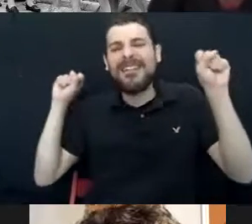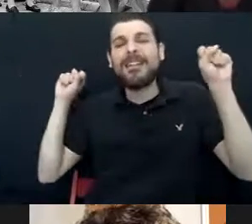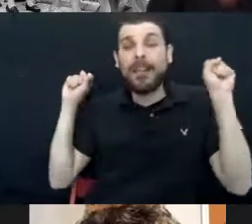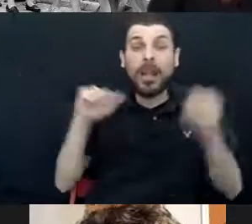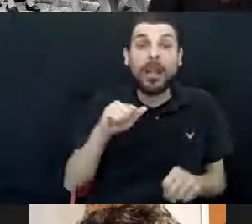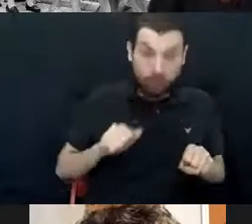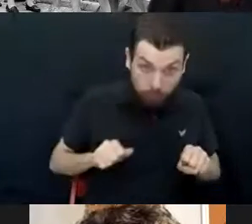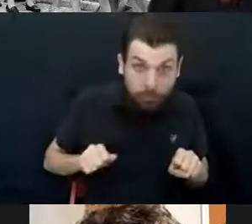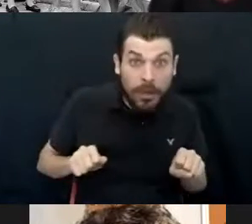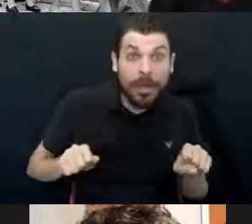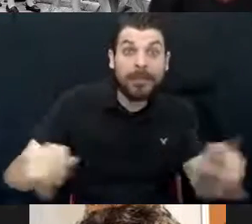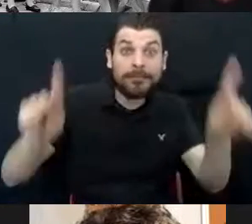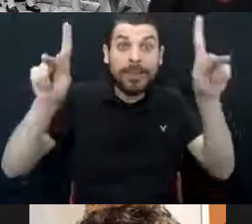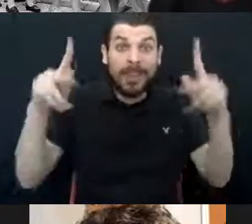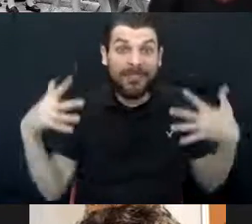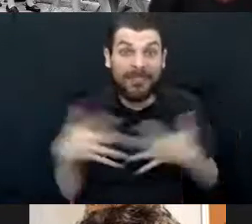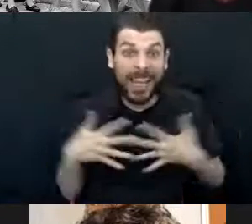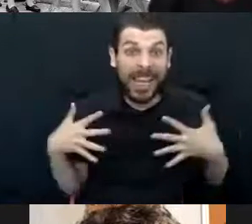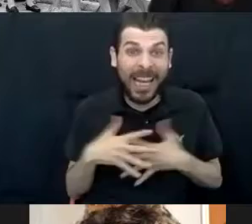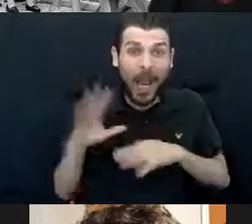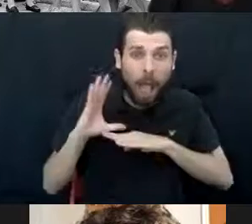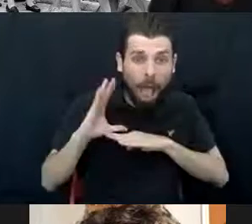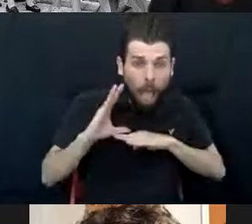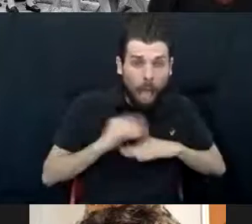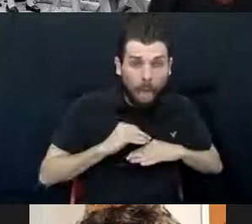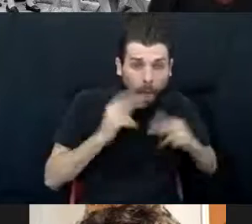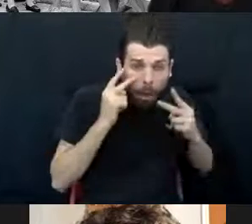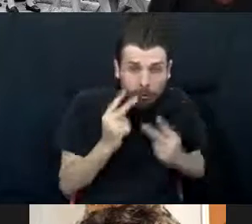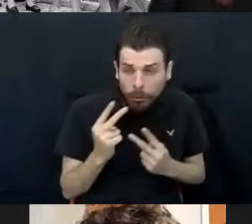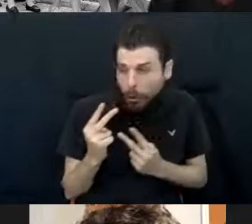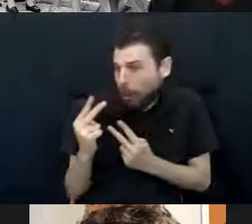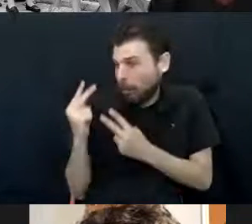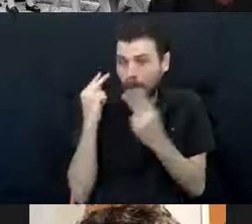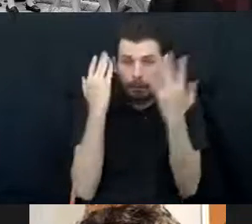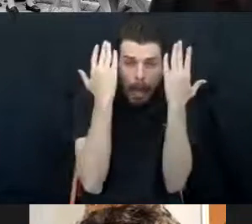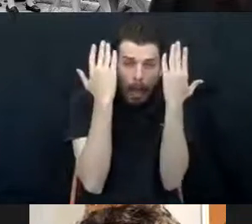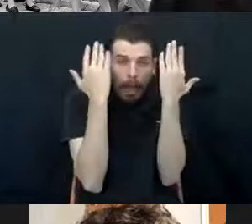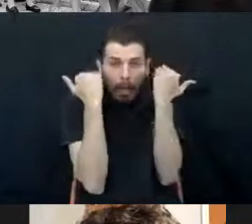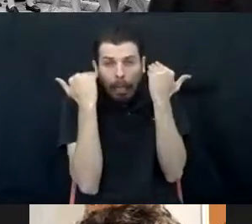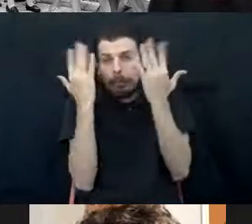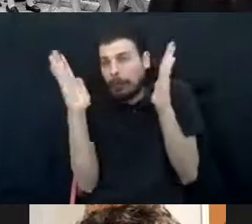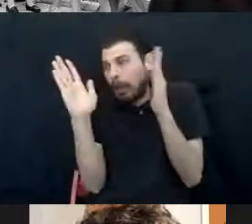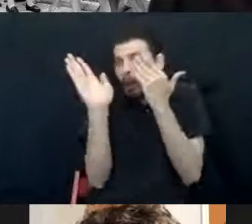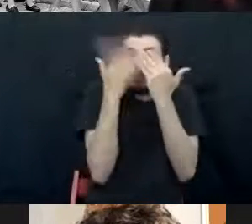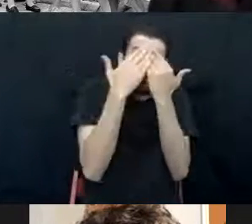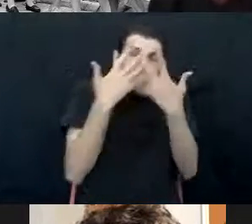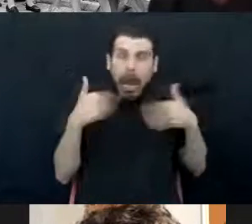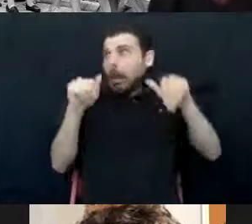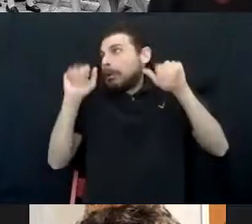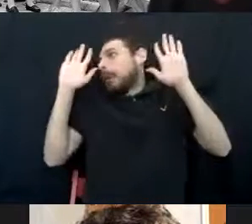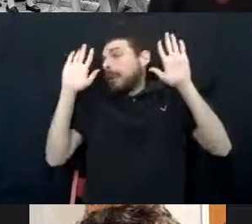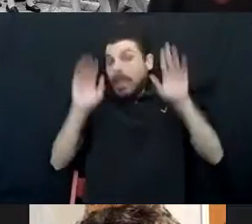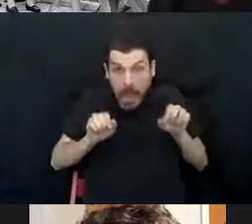gonna let no fear turn me round, turn me round, turn me round.